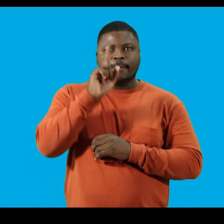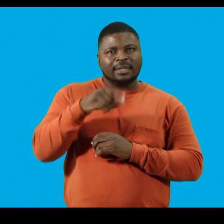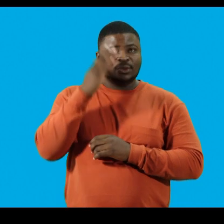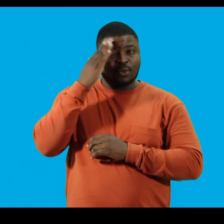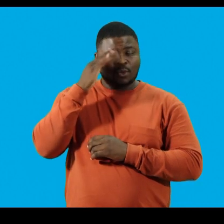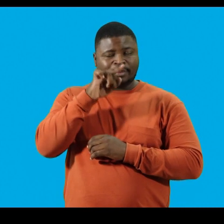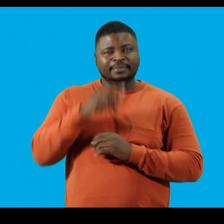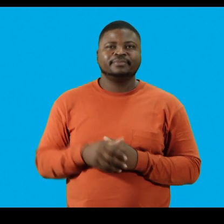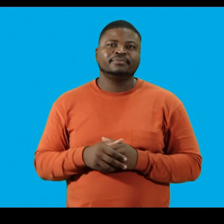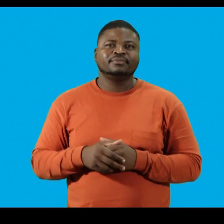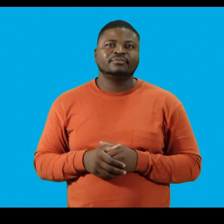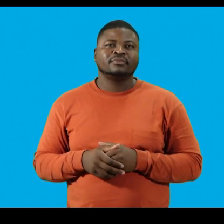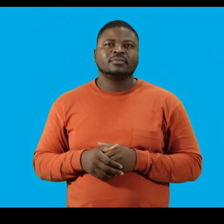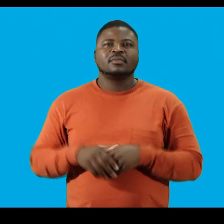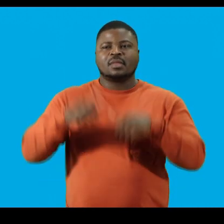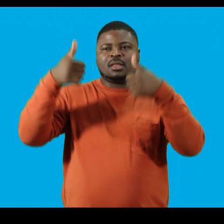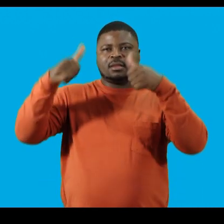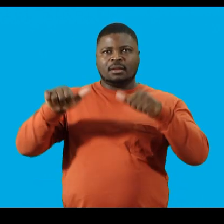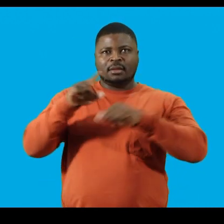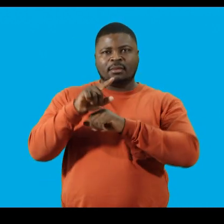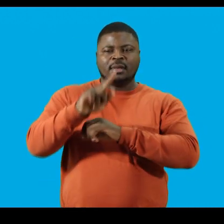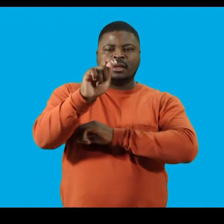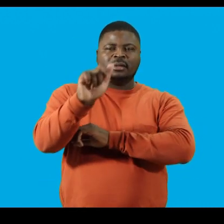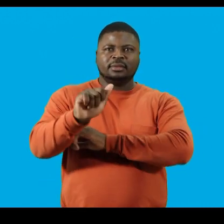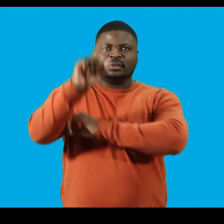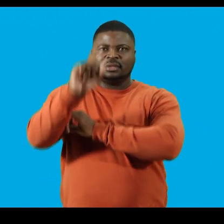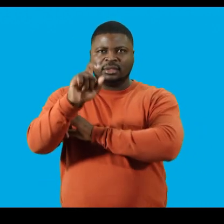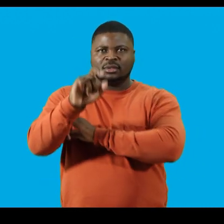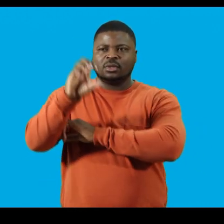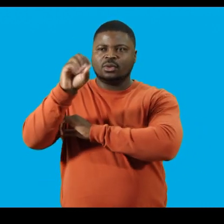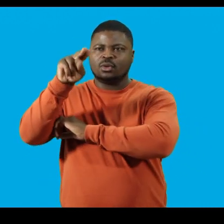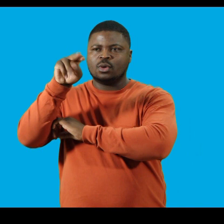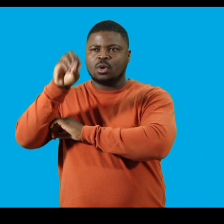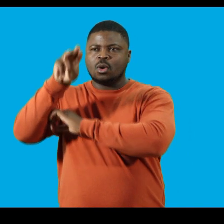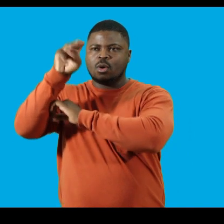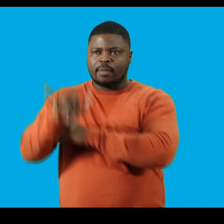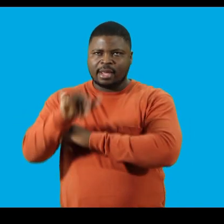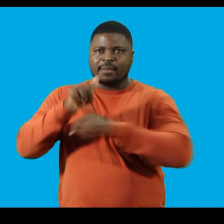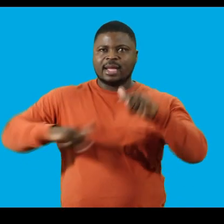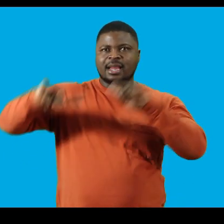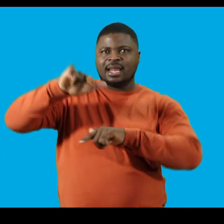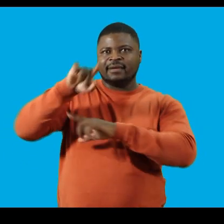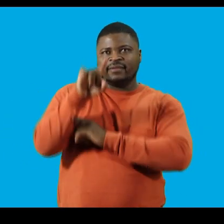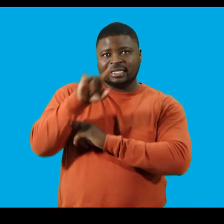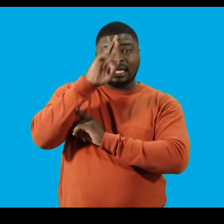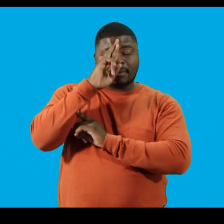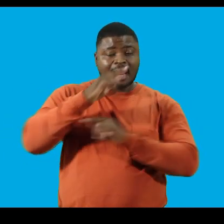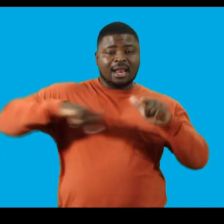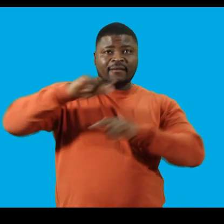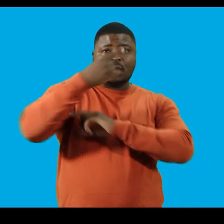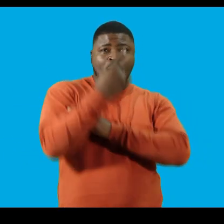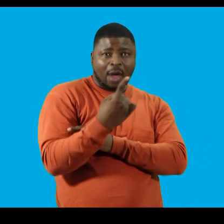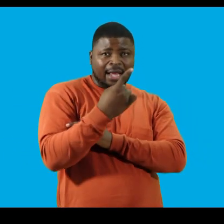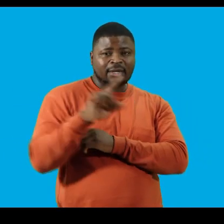we need to know. If we look at the taxonomy levels, when we speak about a level